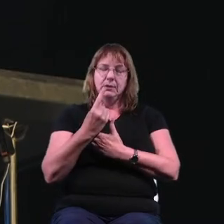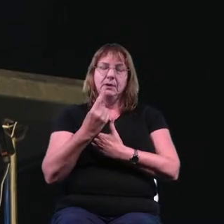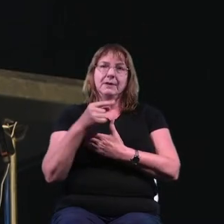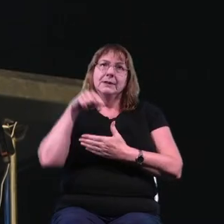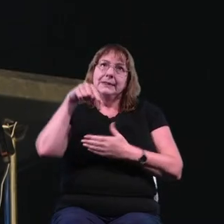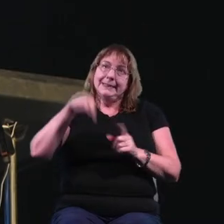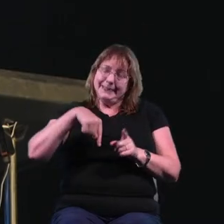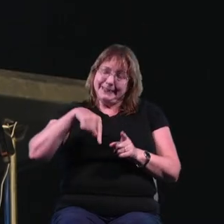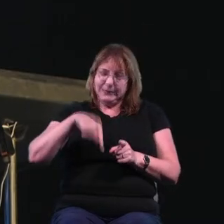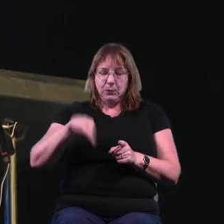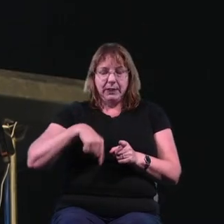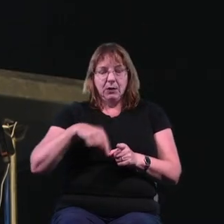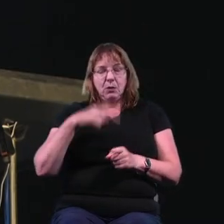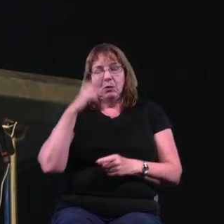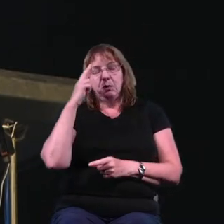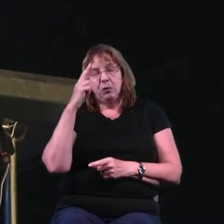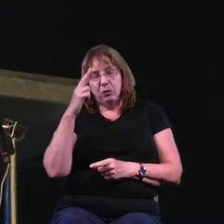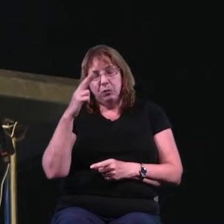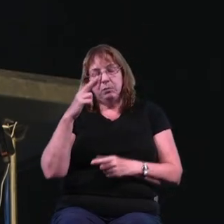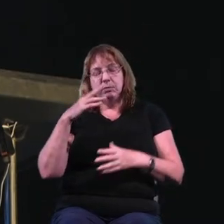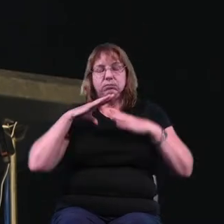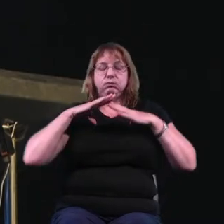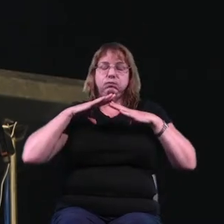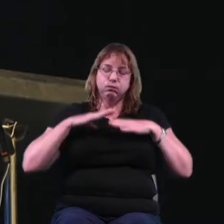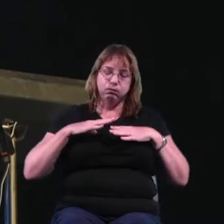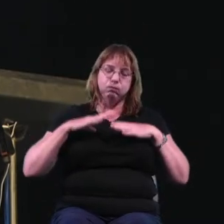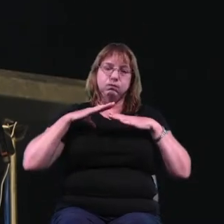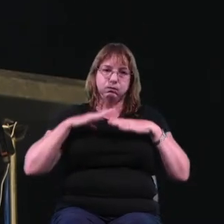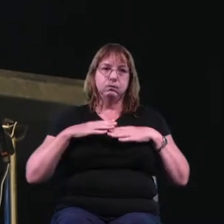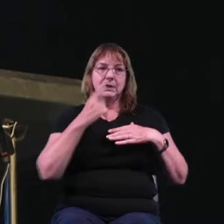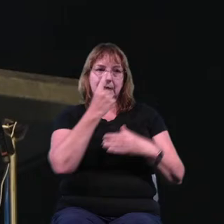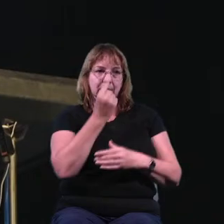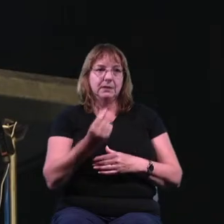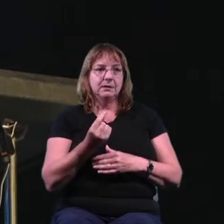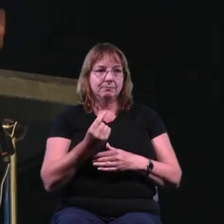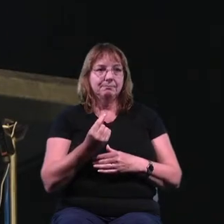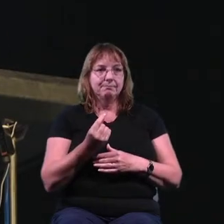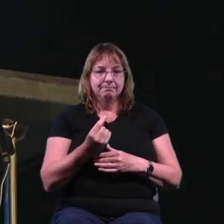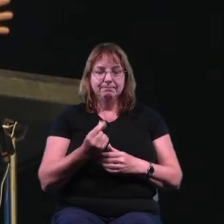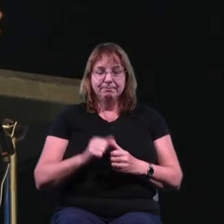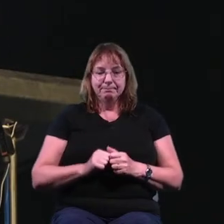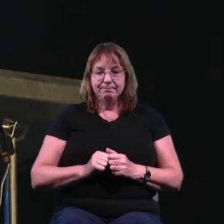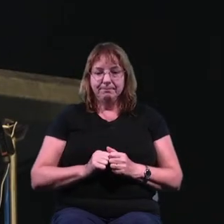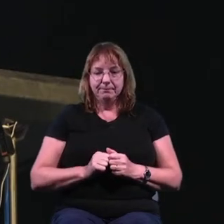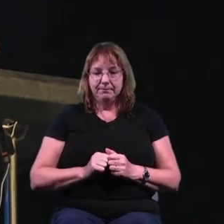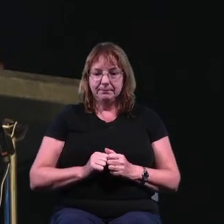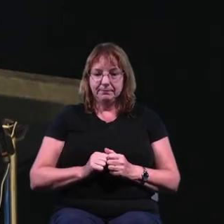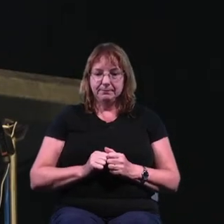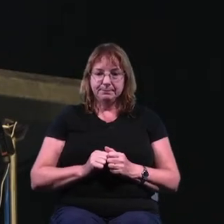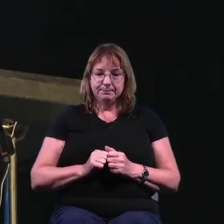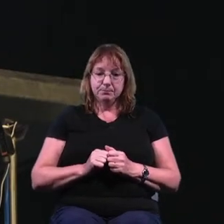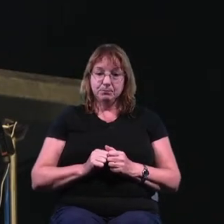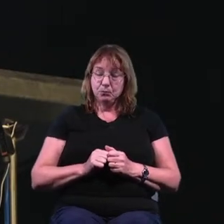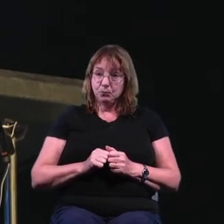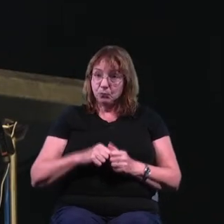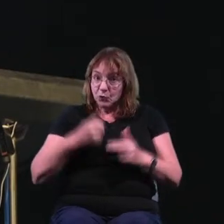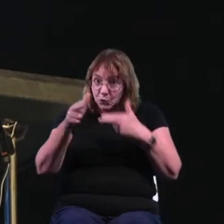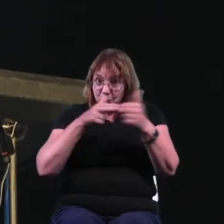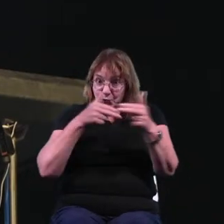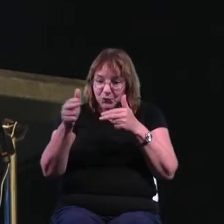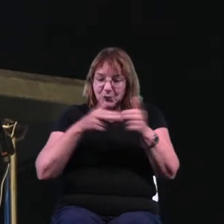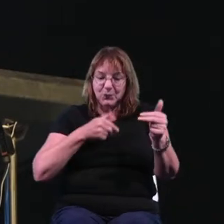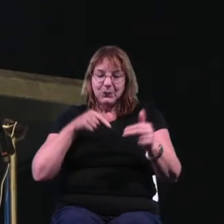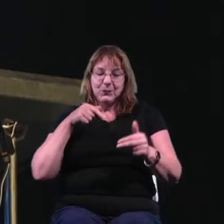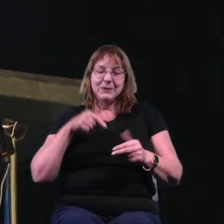be a little haven of rest. Well, the good news is that our